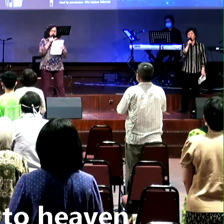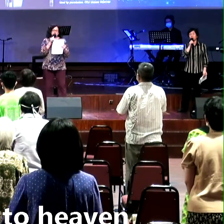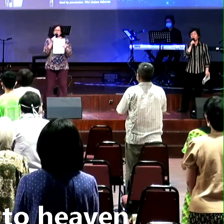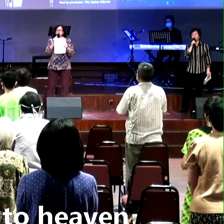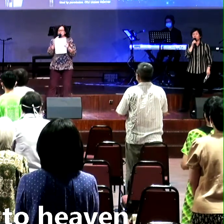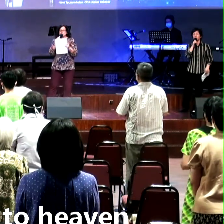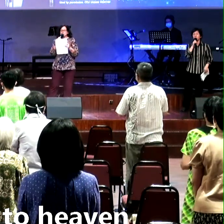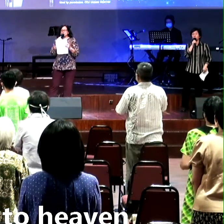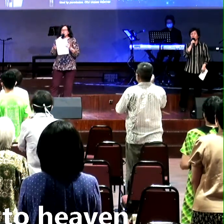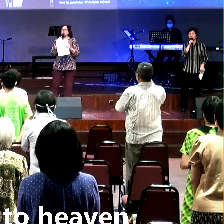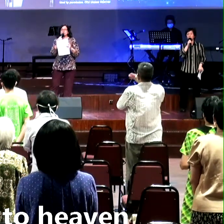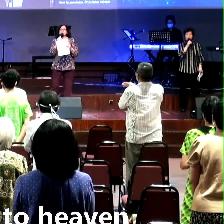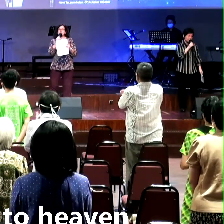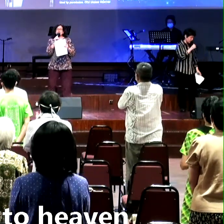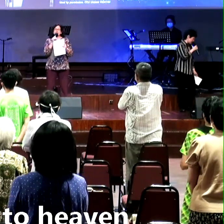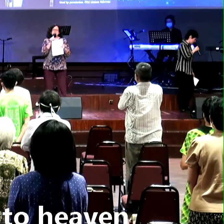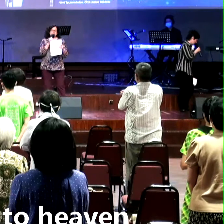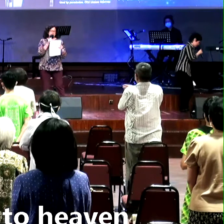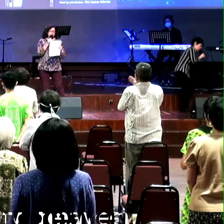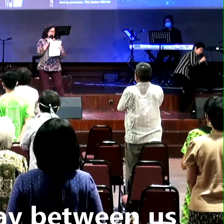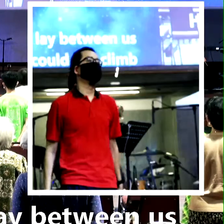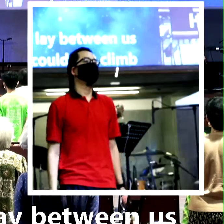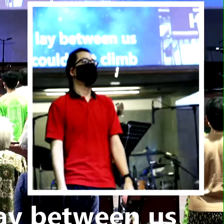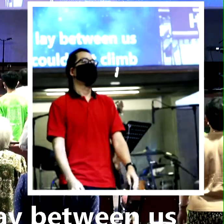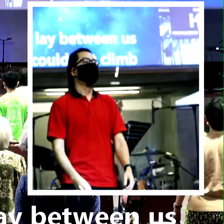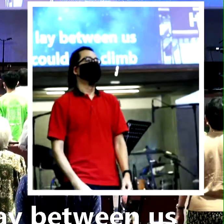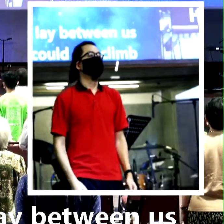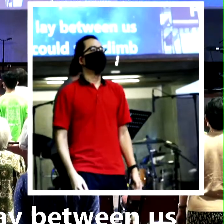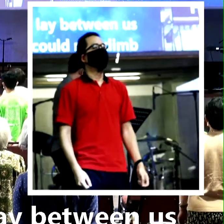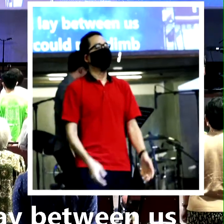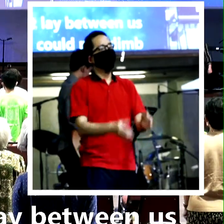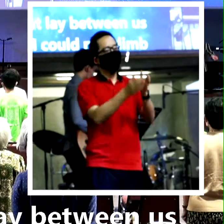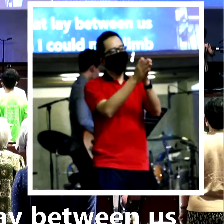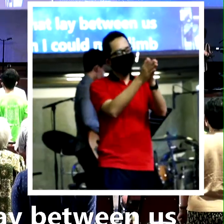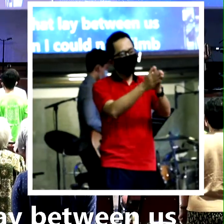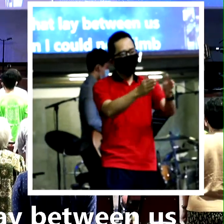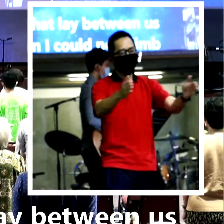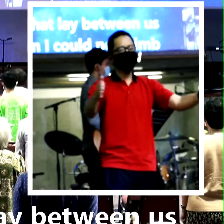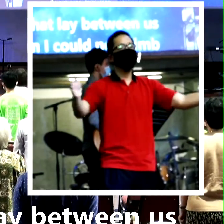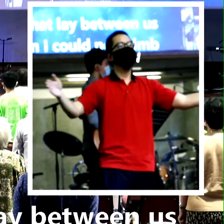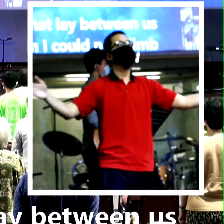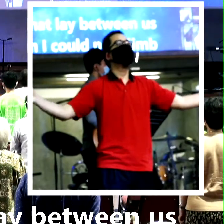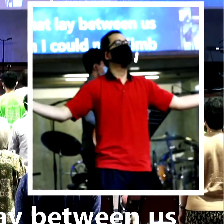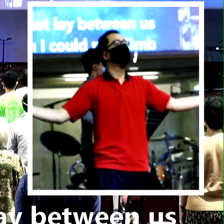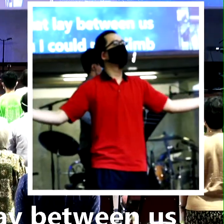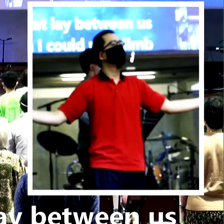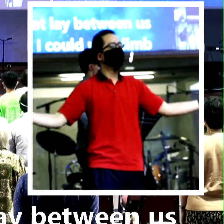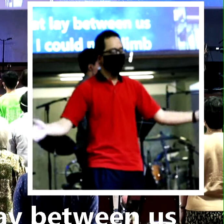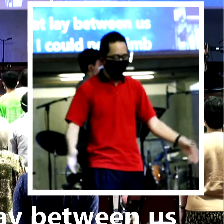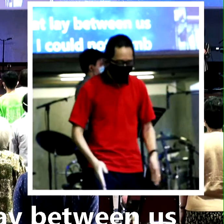into... Let's sing the first verse again. How great a chasm. How great the